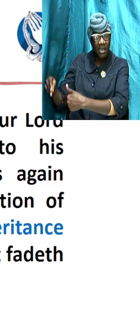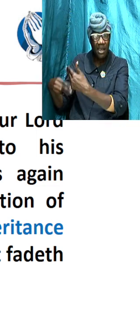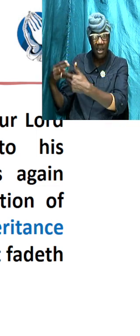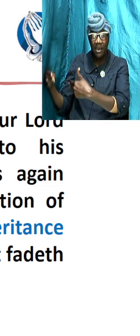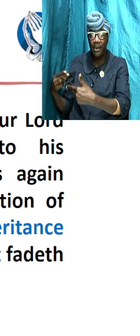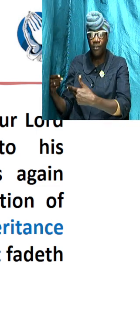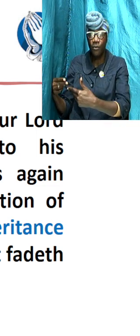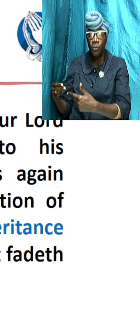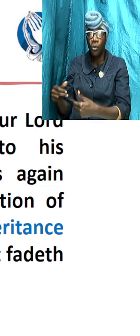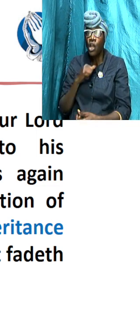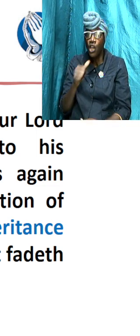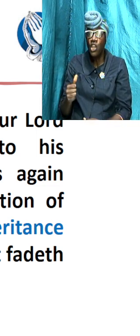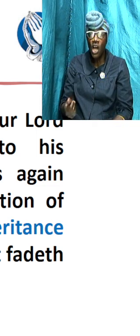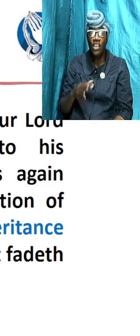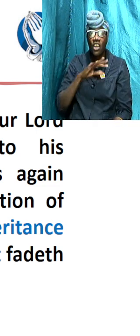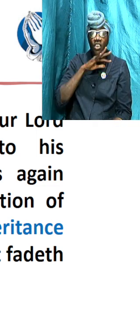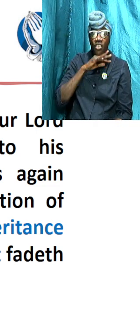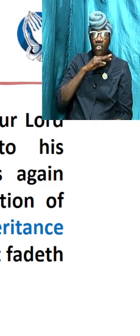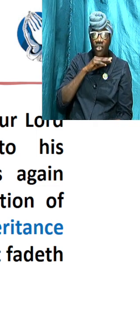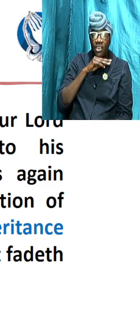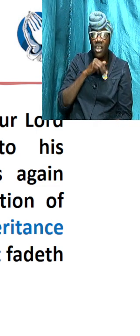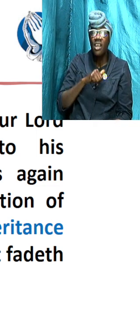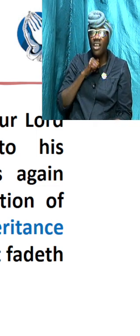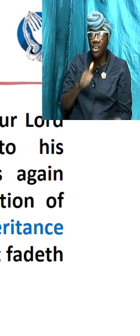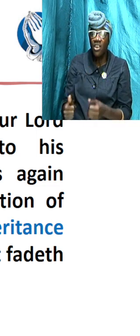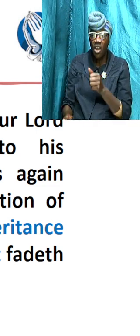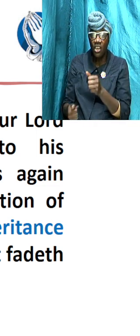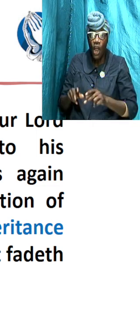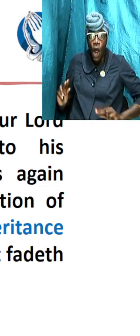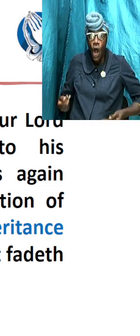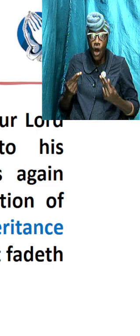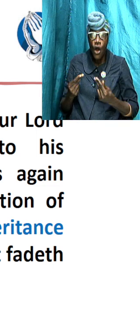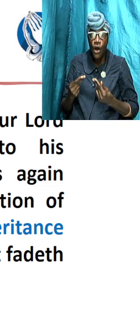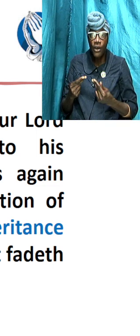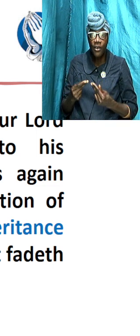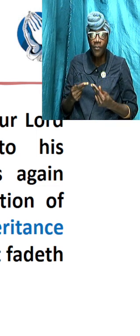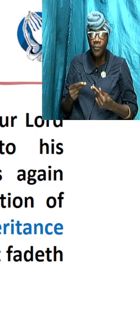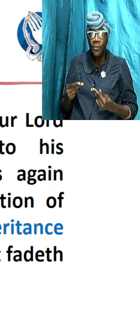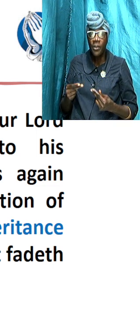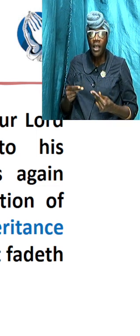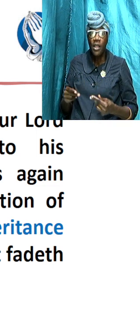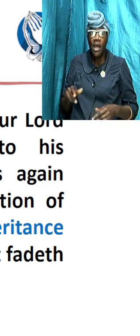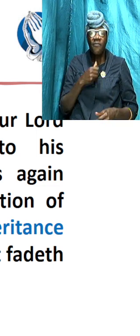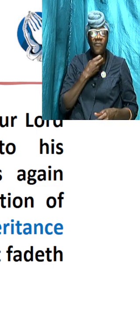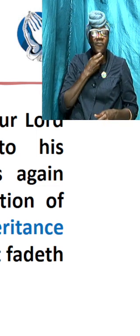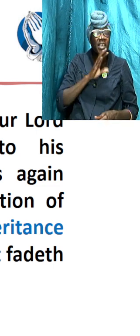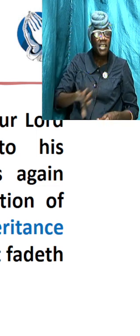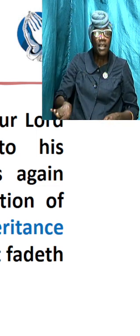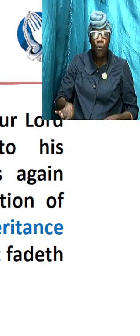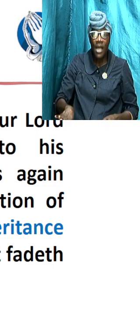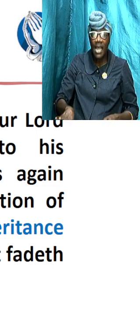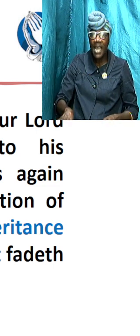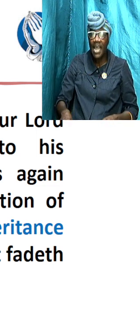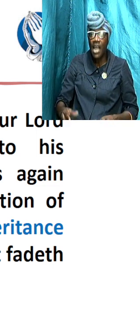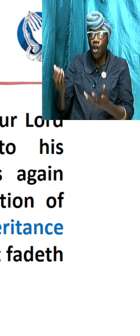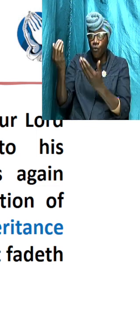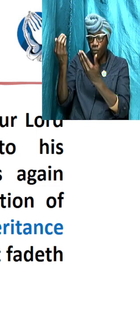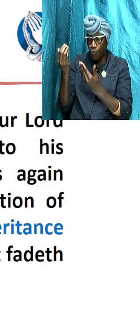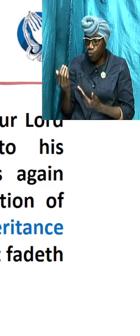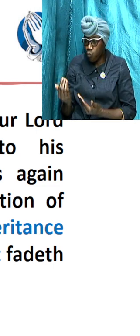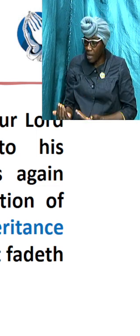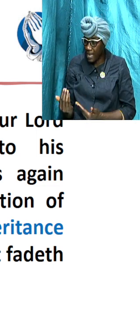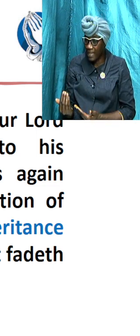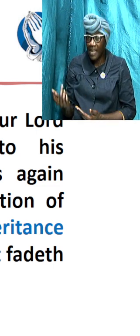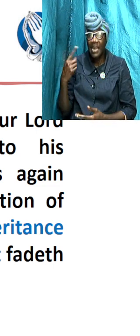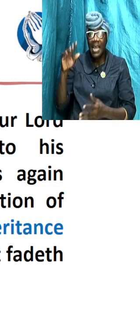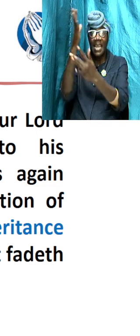away, reserved in heaven for you. In other words, he said that our hope, our lively hope, amen, is